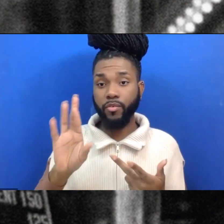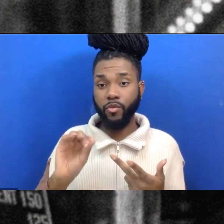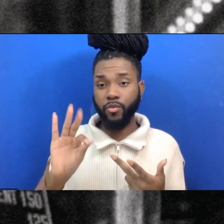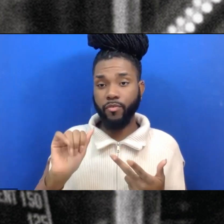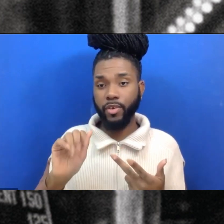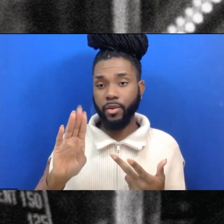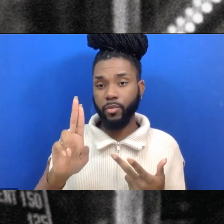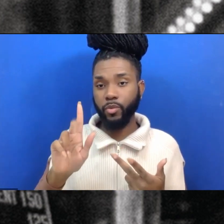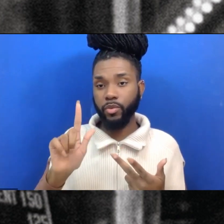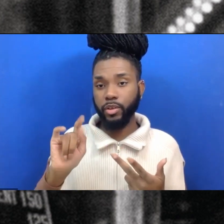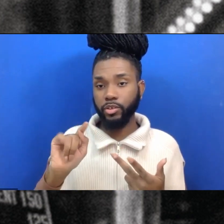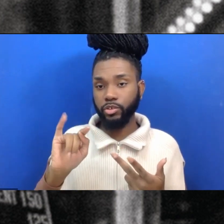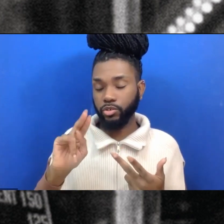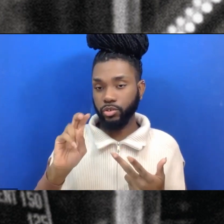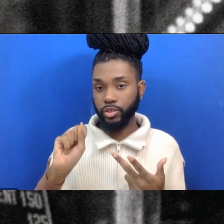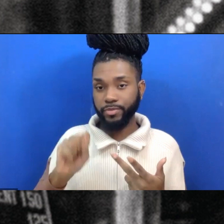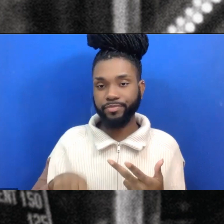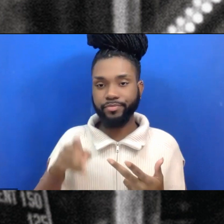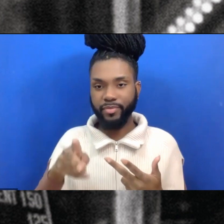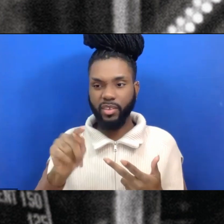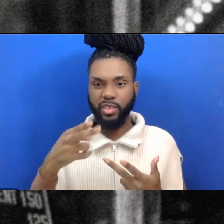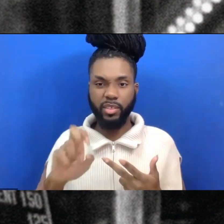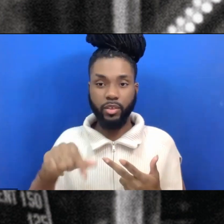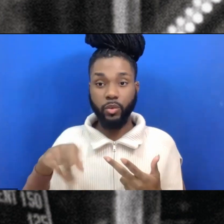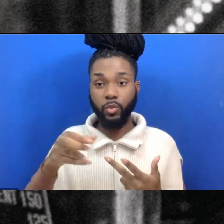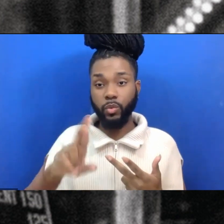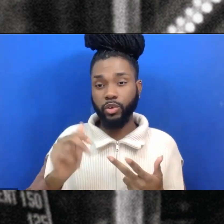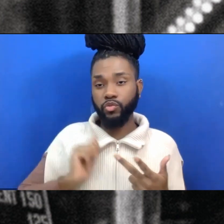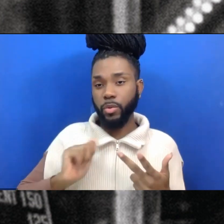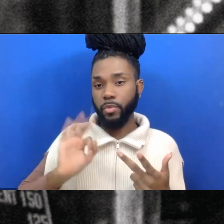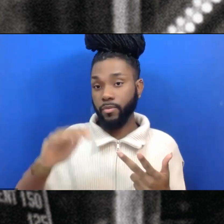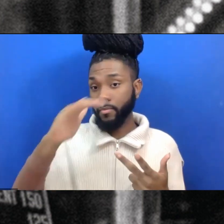Afro-Fabulations, the queer drama of Black life.